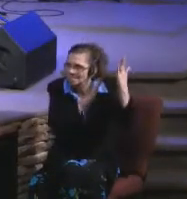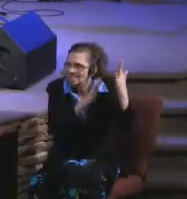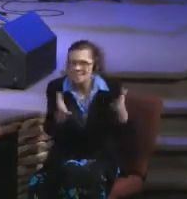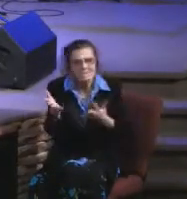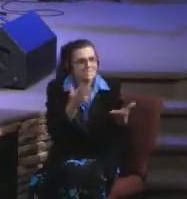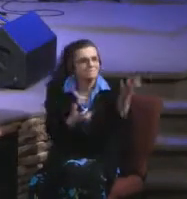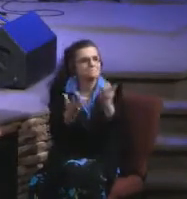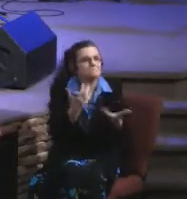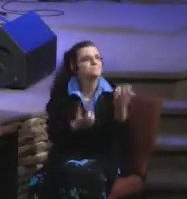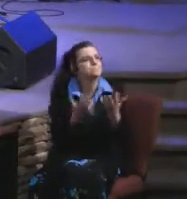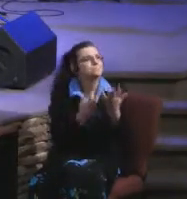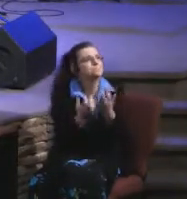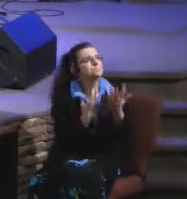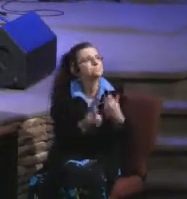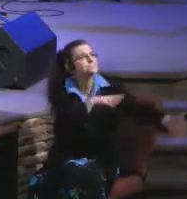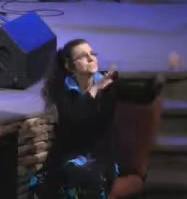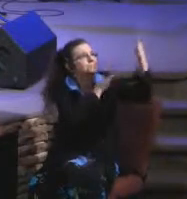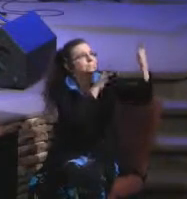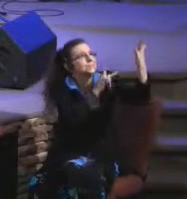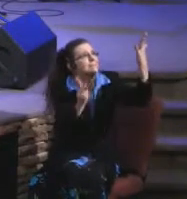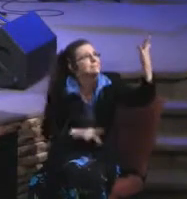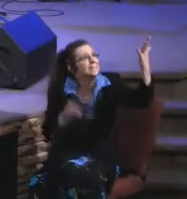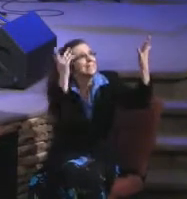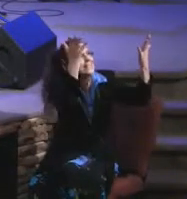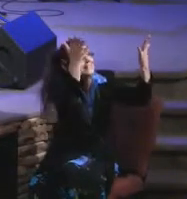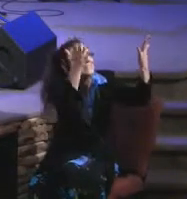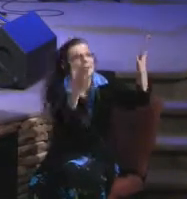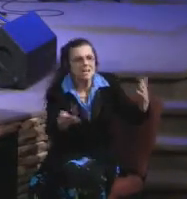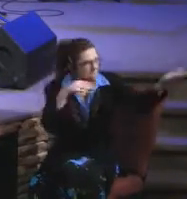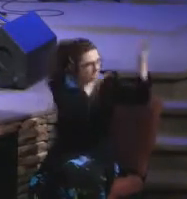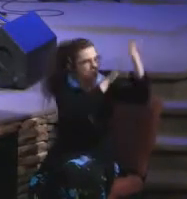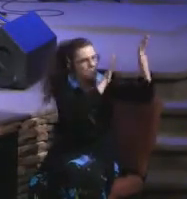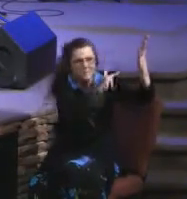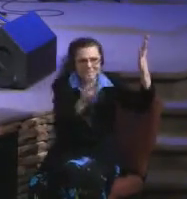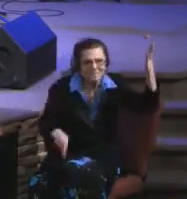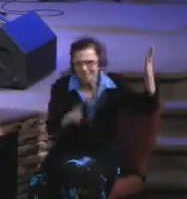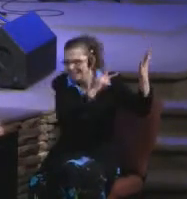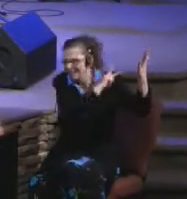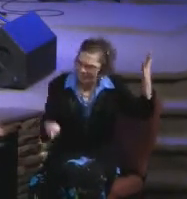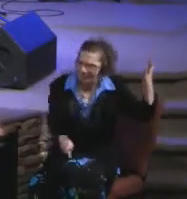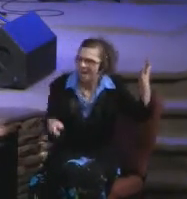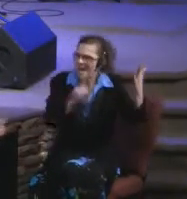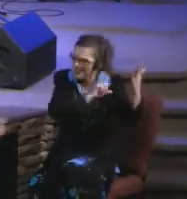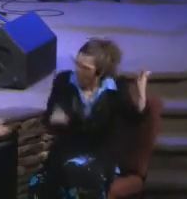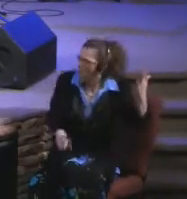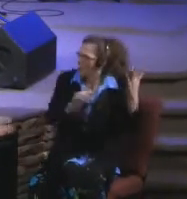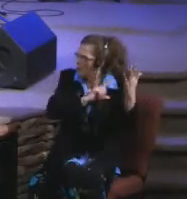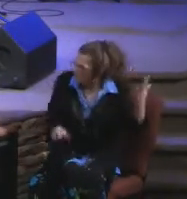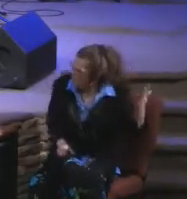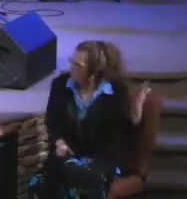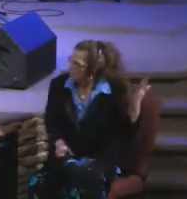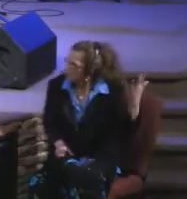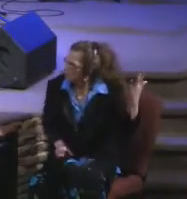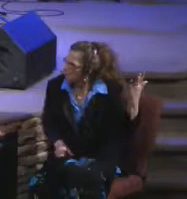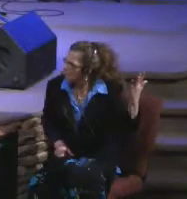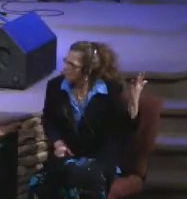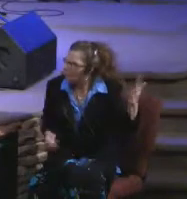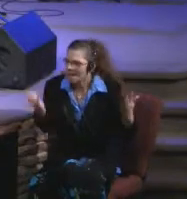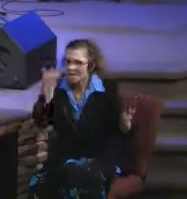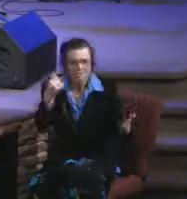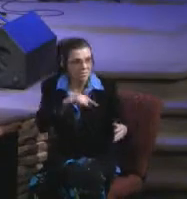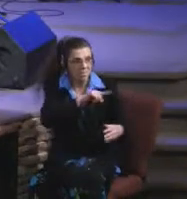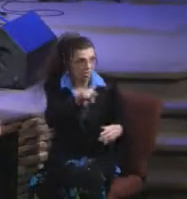of God to be in the presence of our King. To be in the presence of the King of Kings and the Lord of Lords. And if